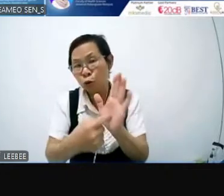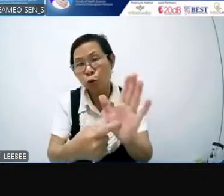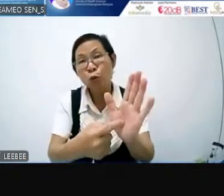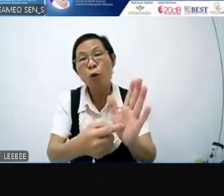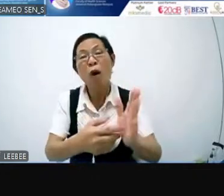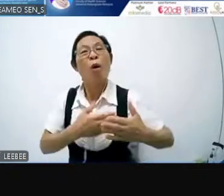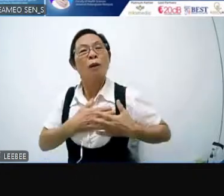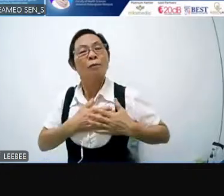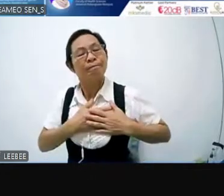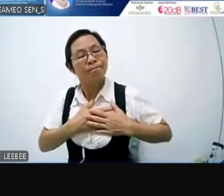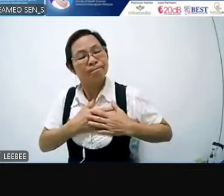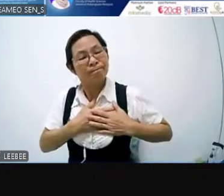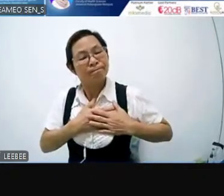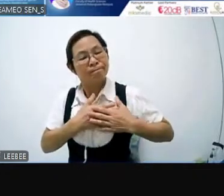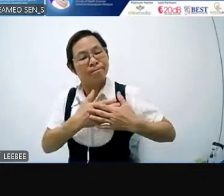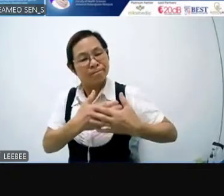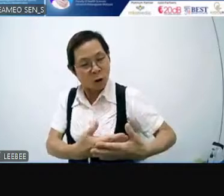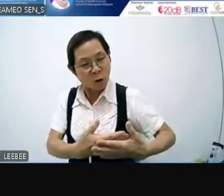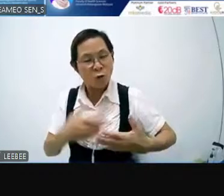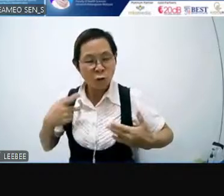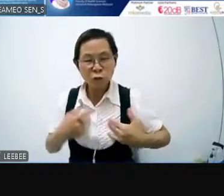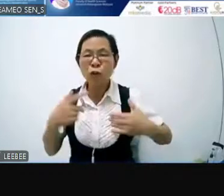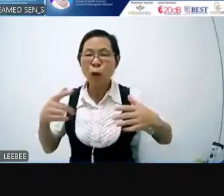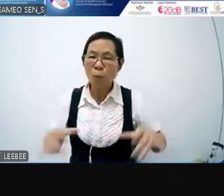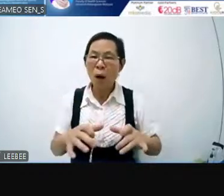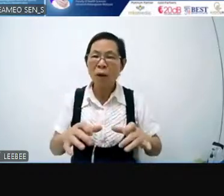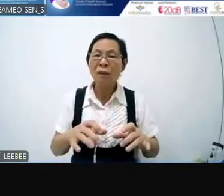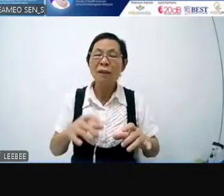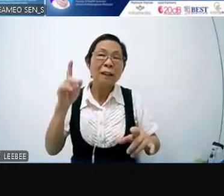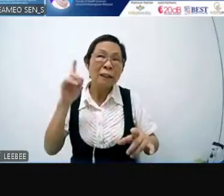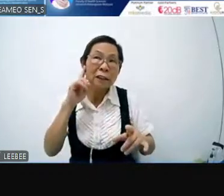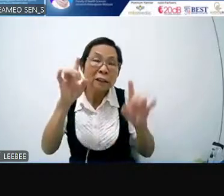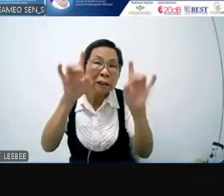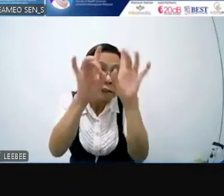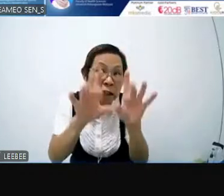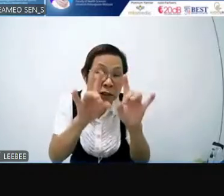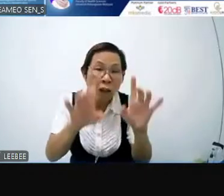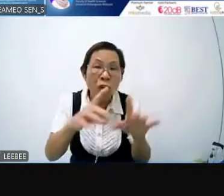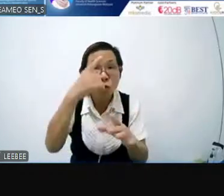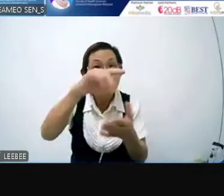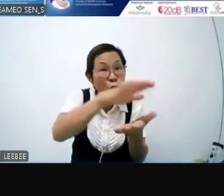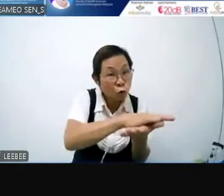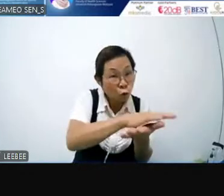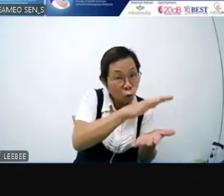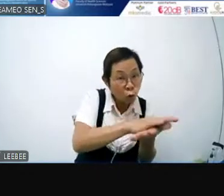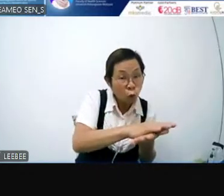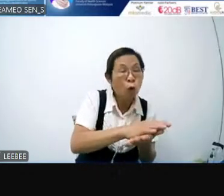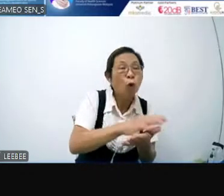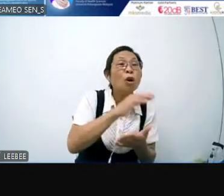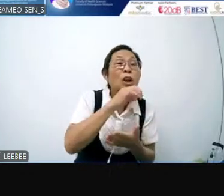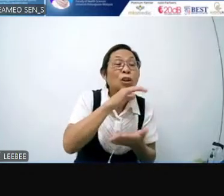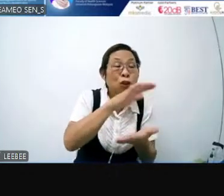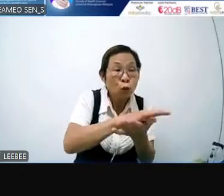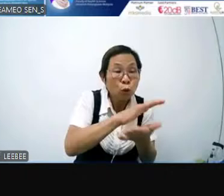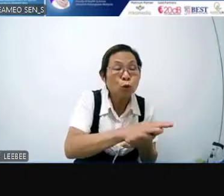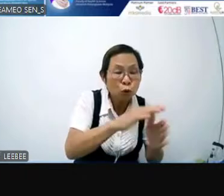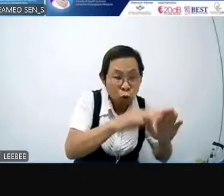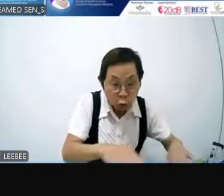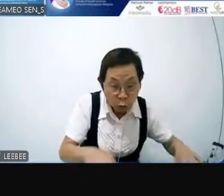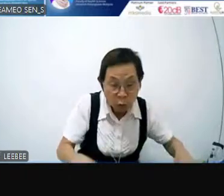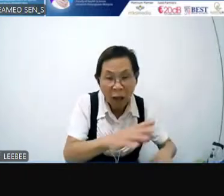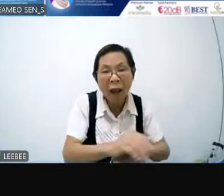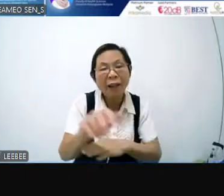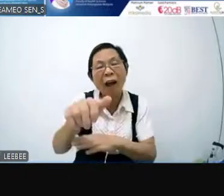dedication, we have conducted several hearing screening not only for school-age children but for the